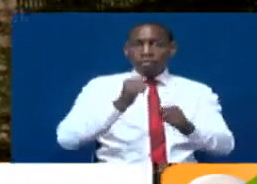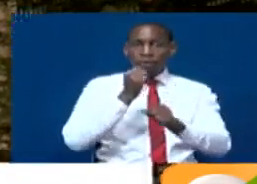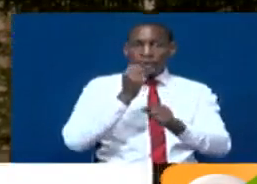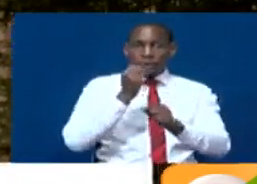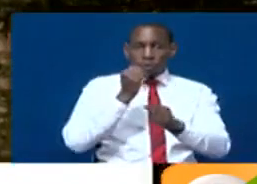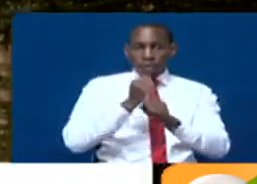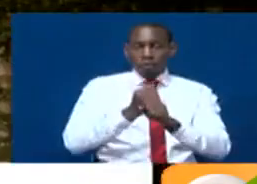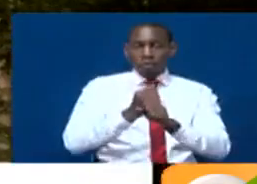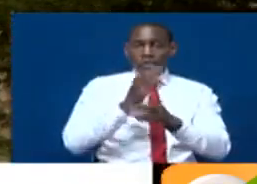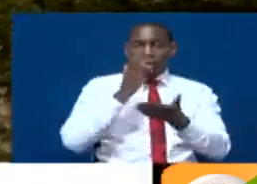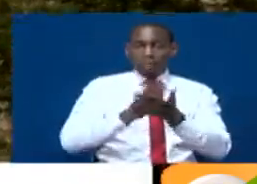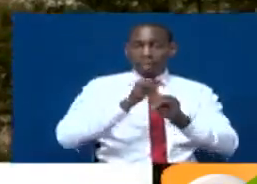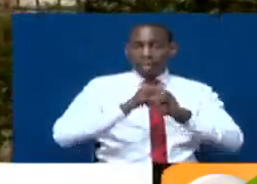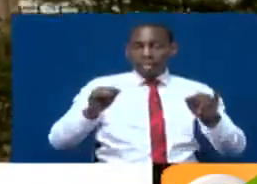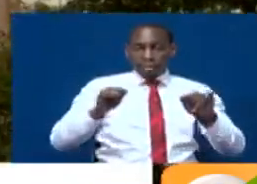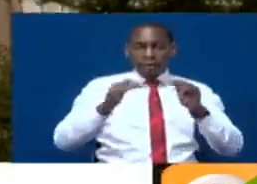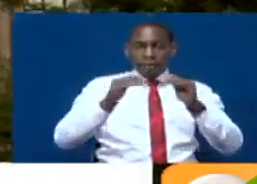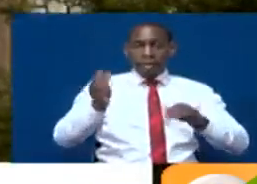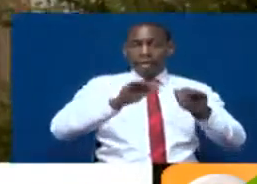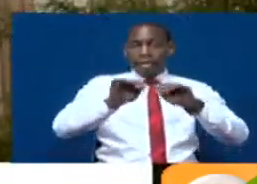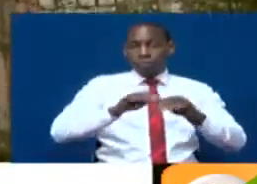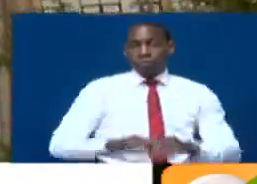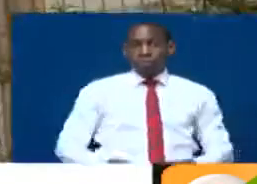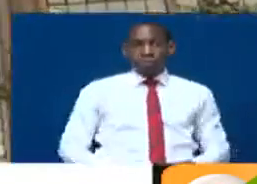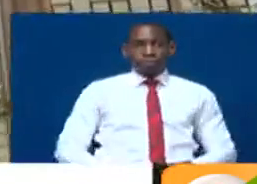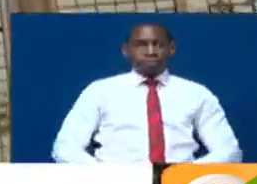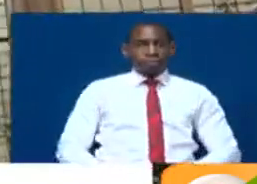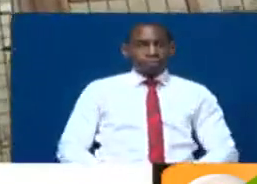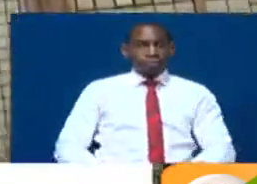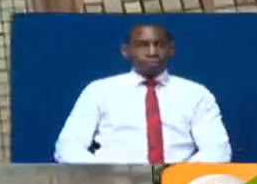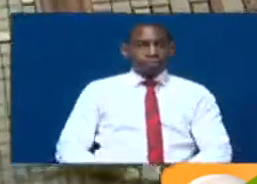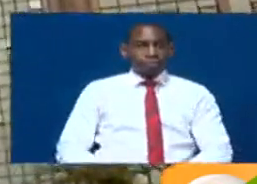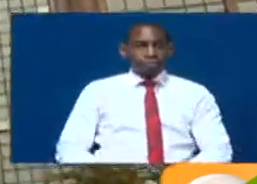credible, free and fair elections. Sam Ogina, Citizen TV, Nairobi.